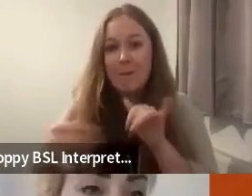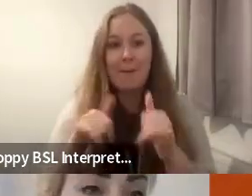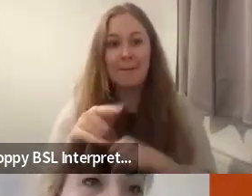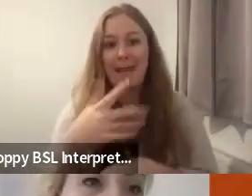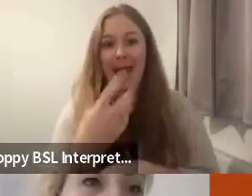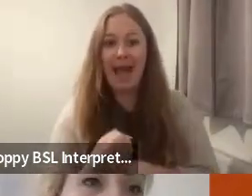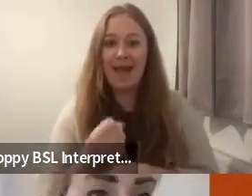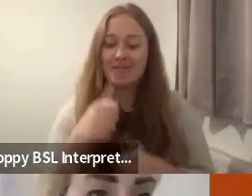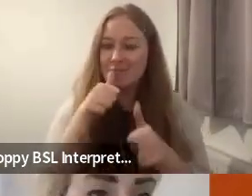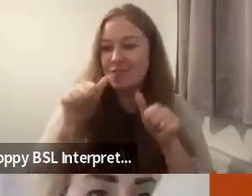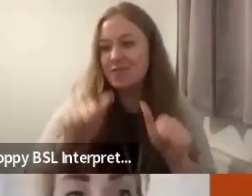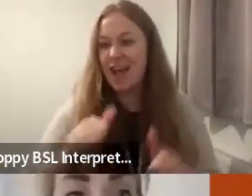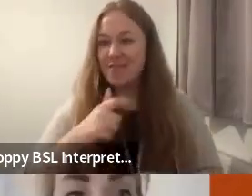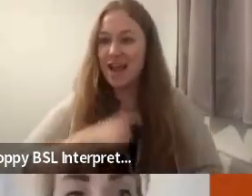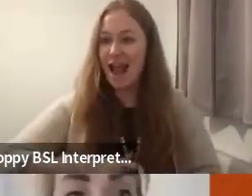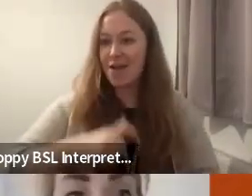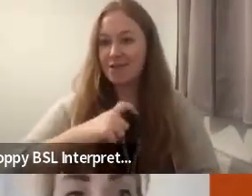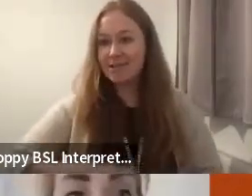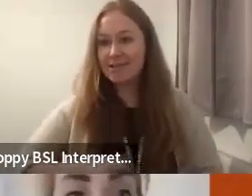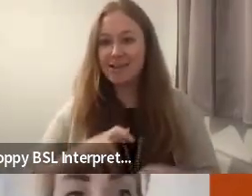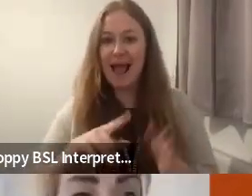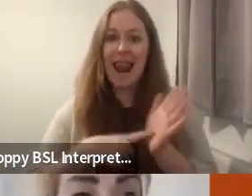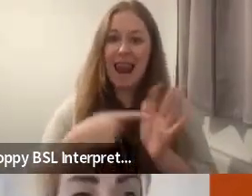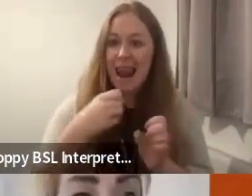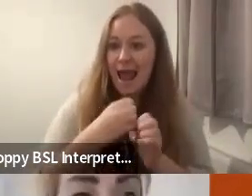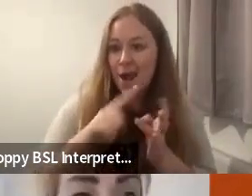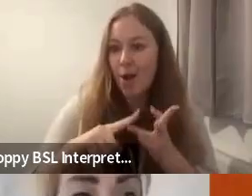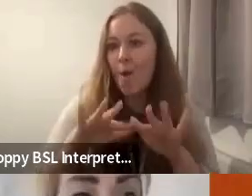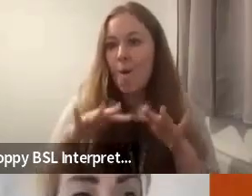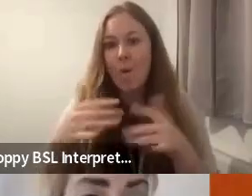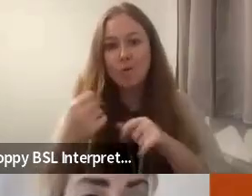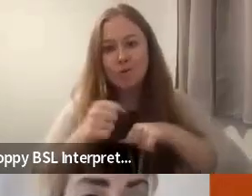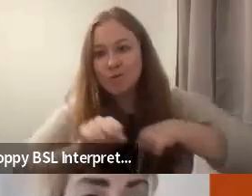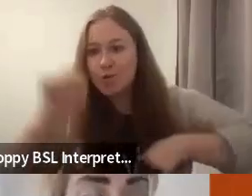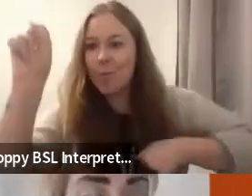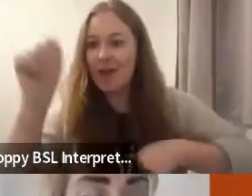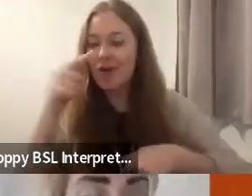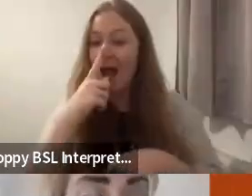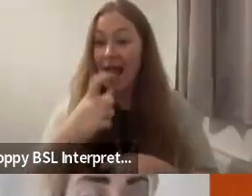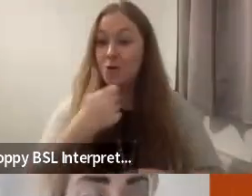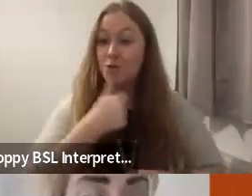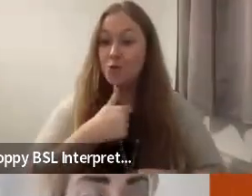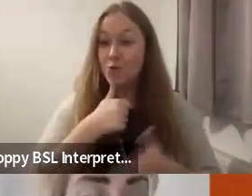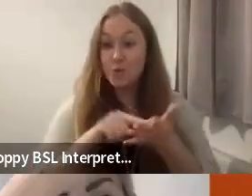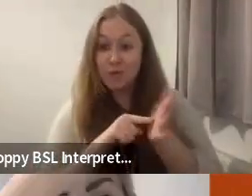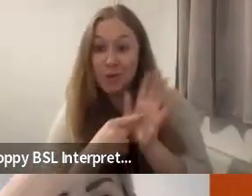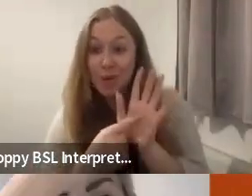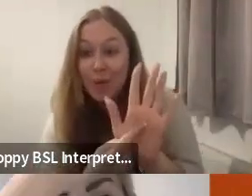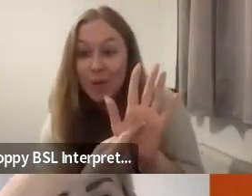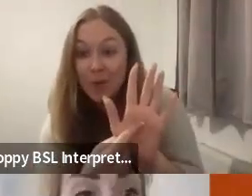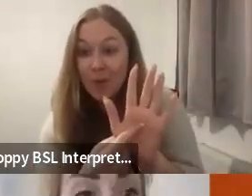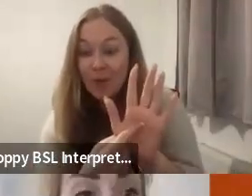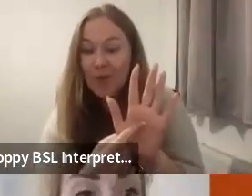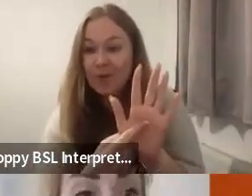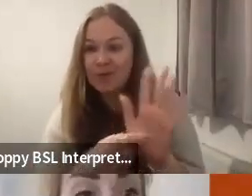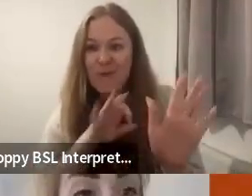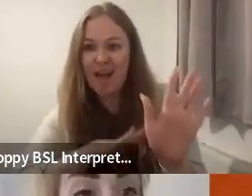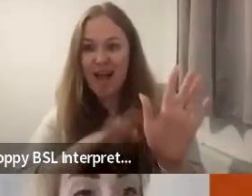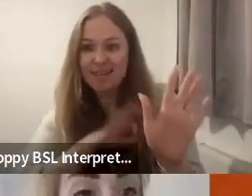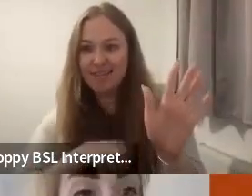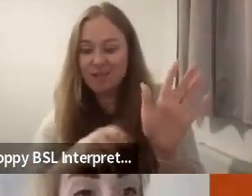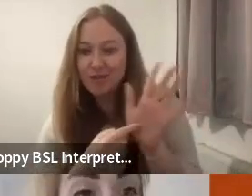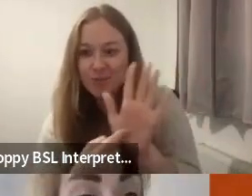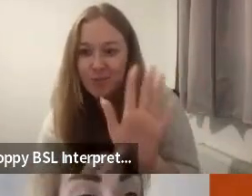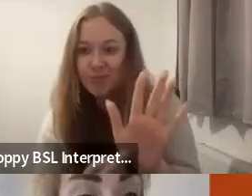They might love a Marvel character or a Lego character. Use that. Use your child's interest to your advantage to be able